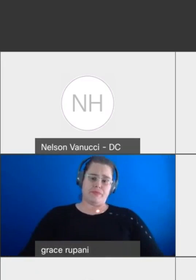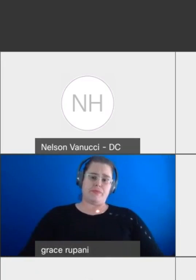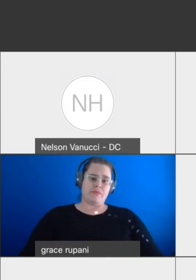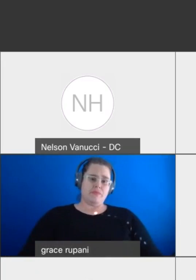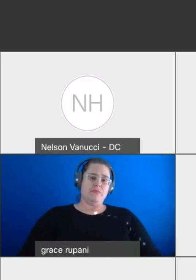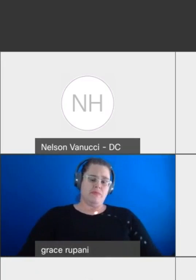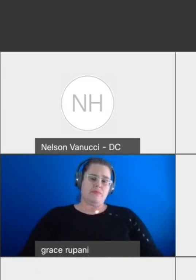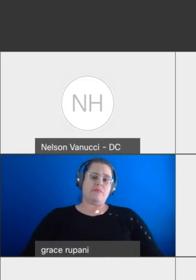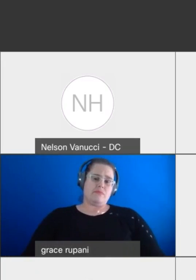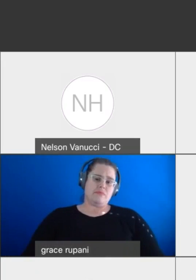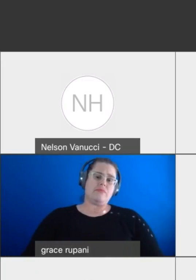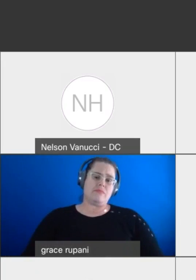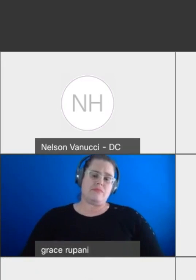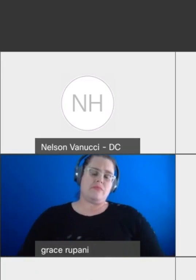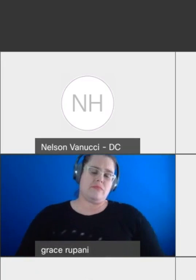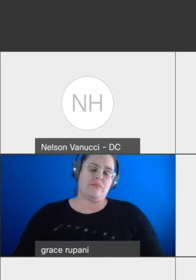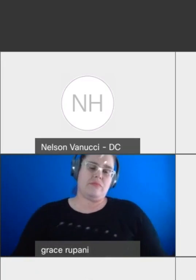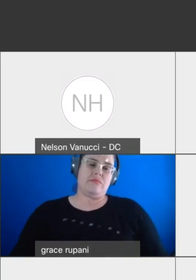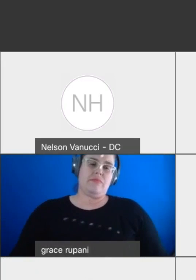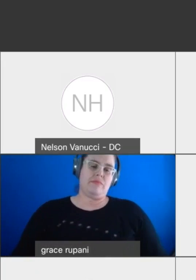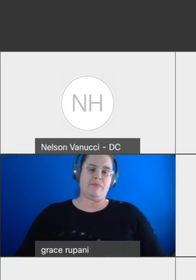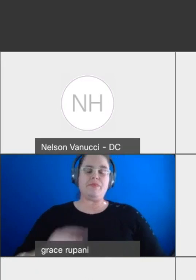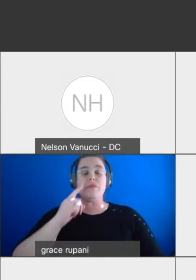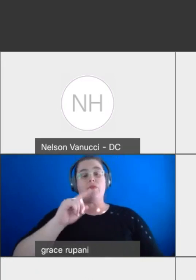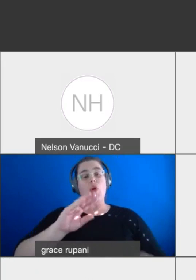And, for our provider staff who live in